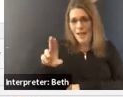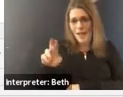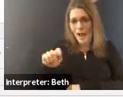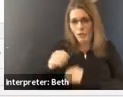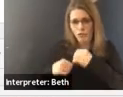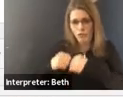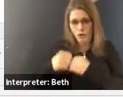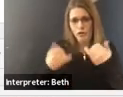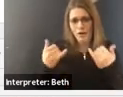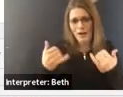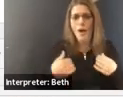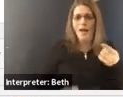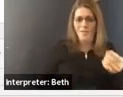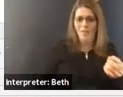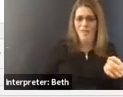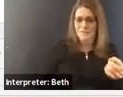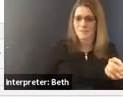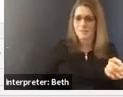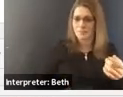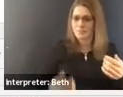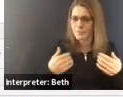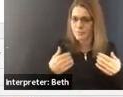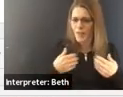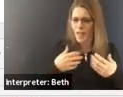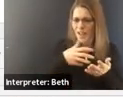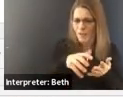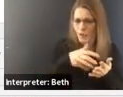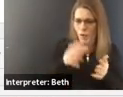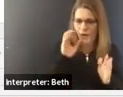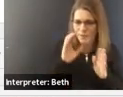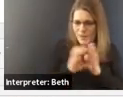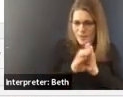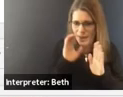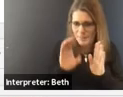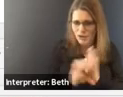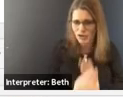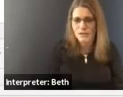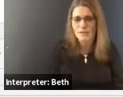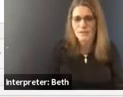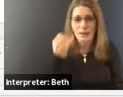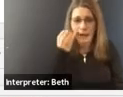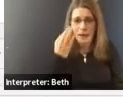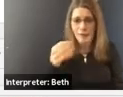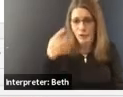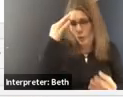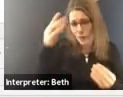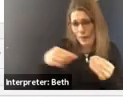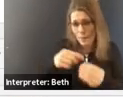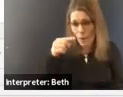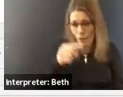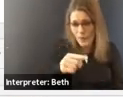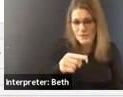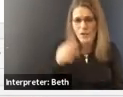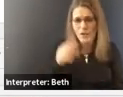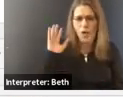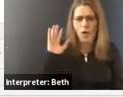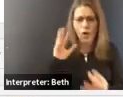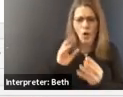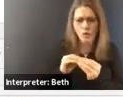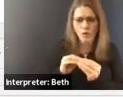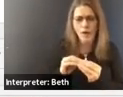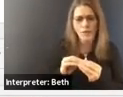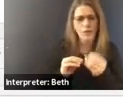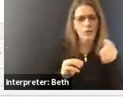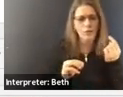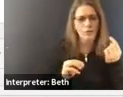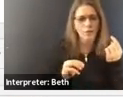rough images in there. And if you think about it, I've done 1, 2, 3, 4 drawings to get to